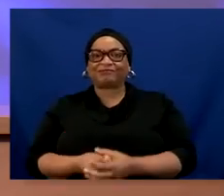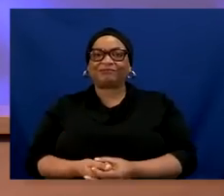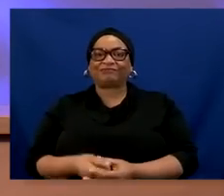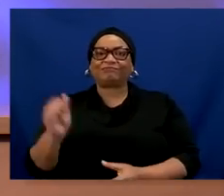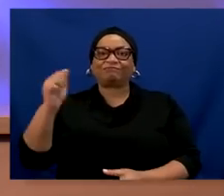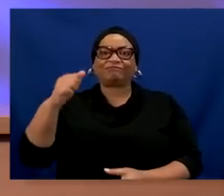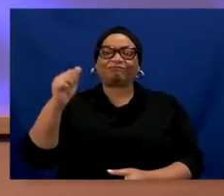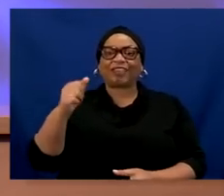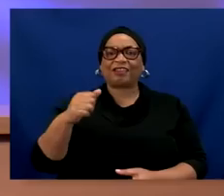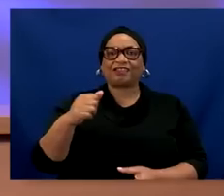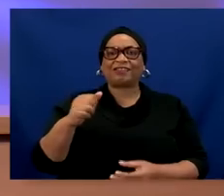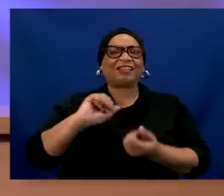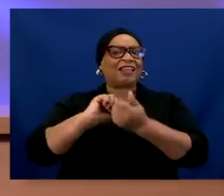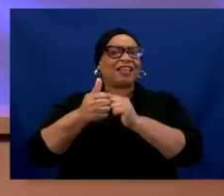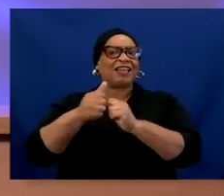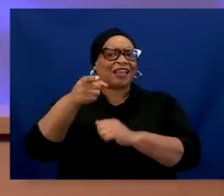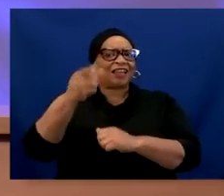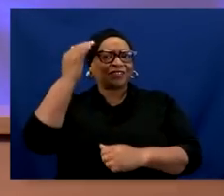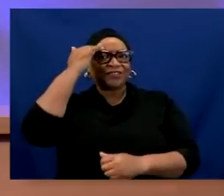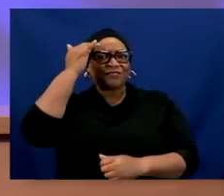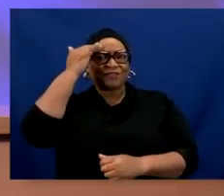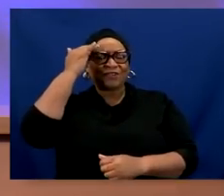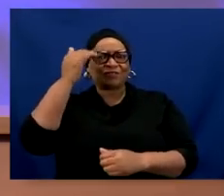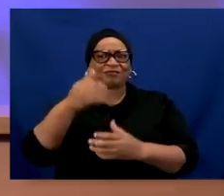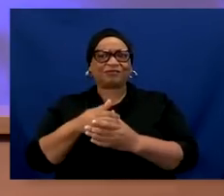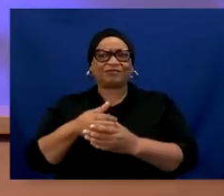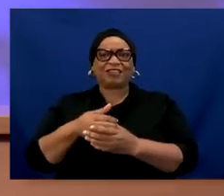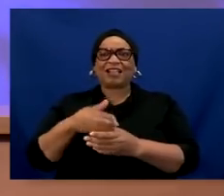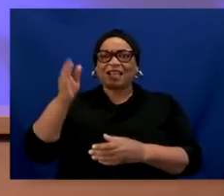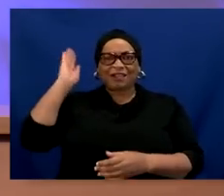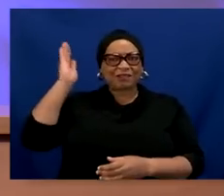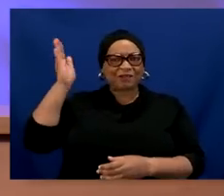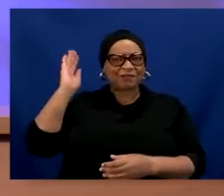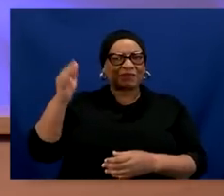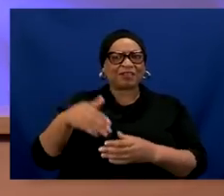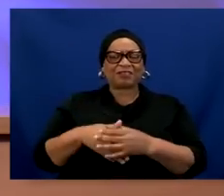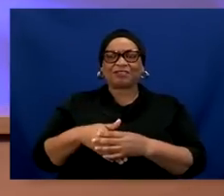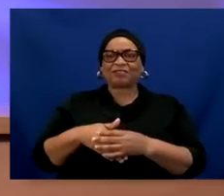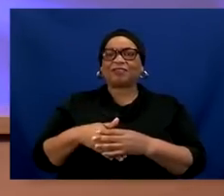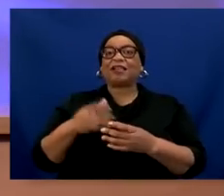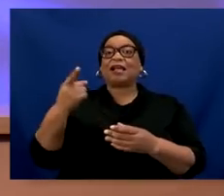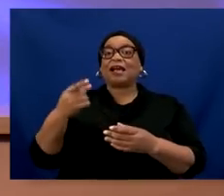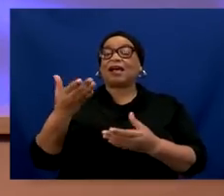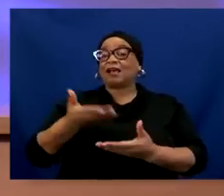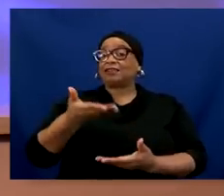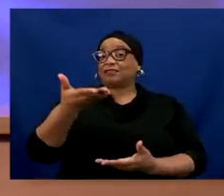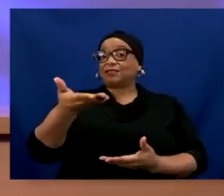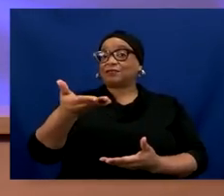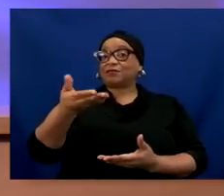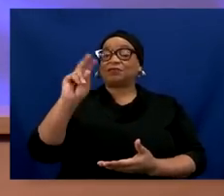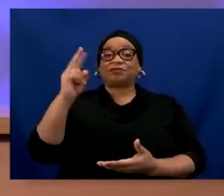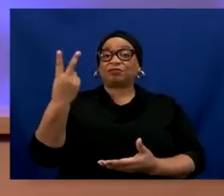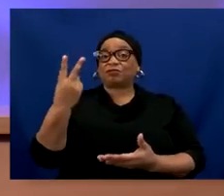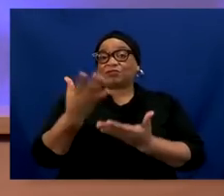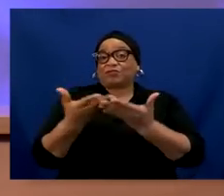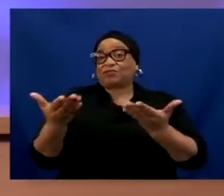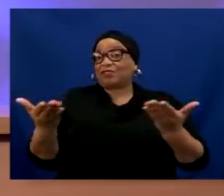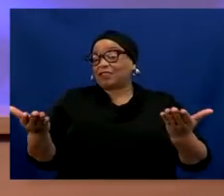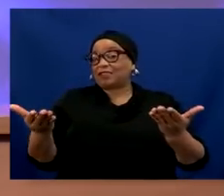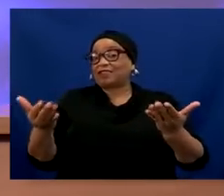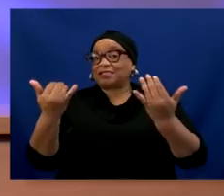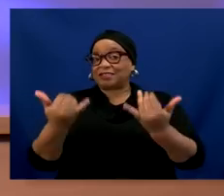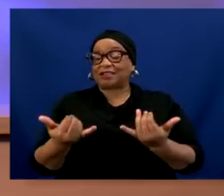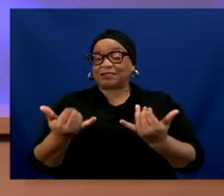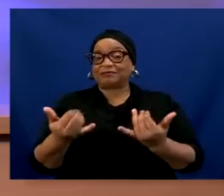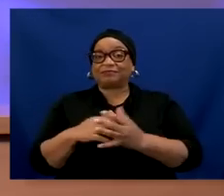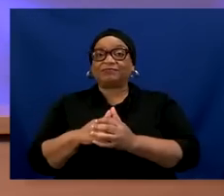Yeah. How do you know God can do it, Brother Cosby? How do you know, but Pastor? How do you know? I submit to you just two things for your